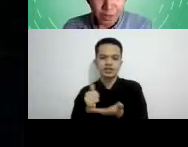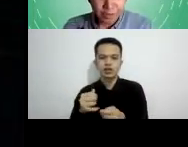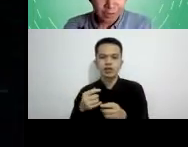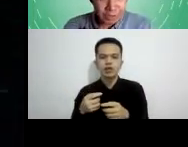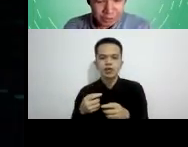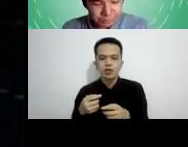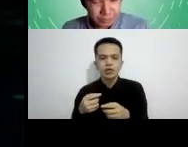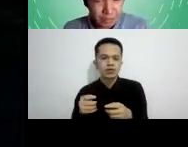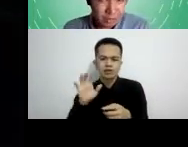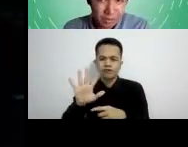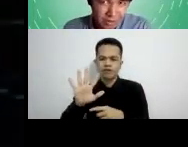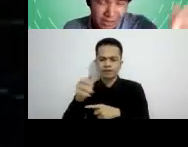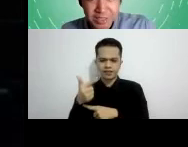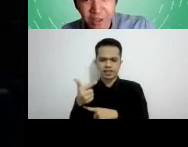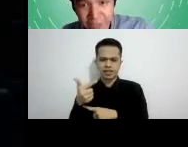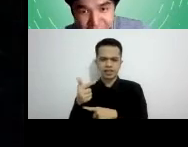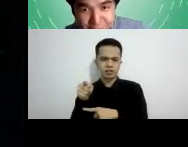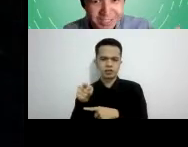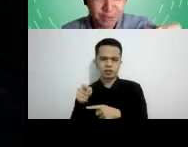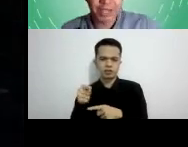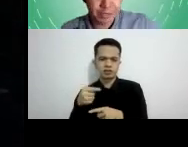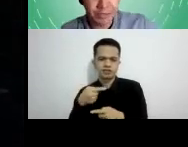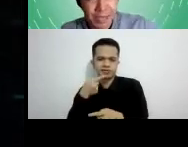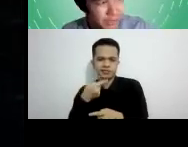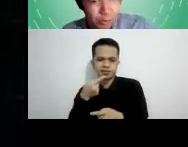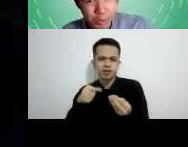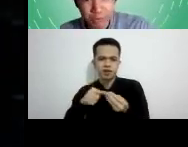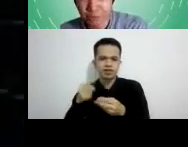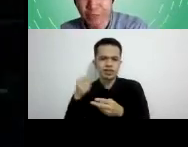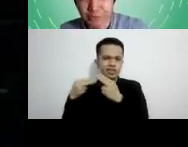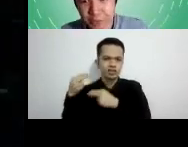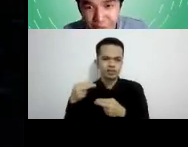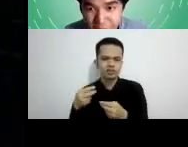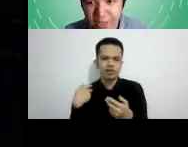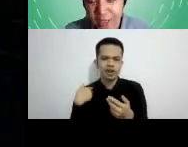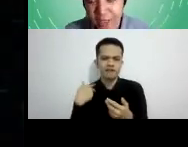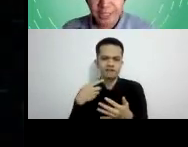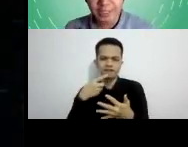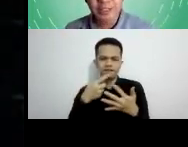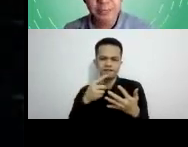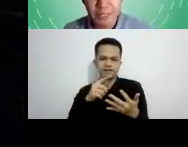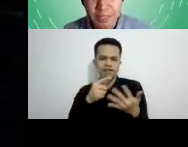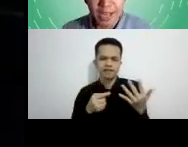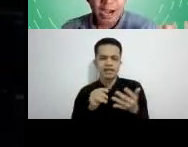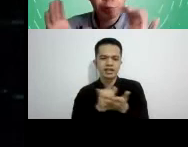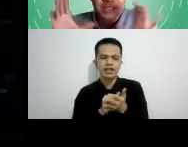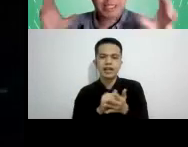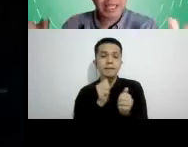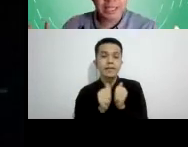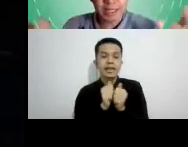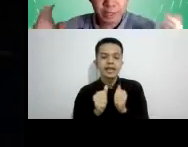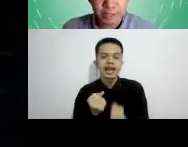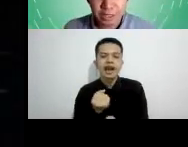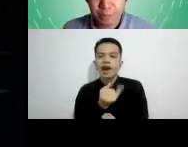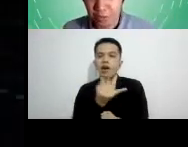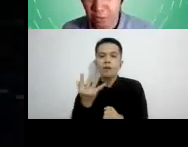so 5G, it has a long history as it's why it's five, and there's one, two, three, four, five also. It generally means how much data